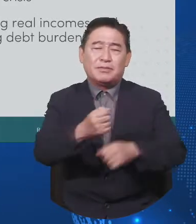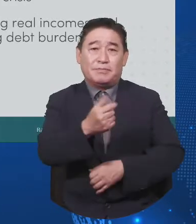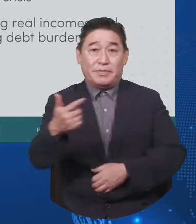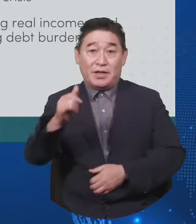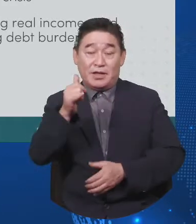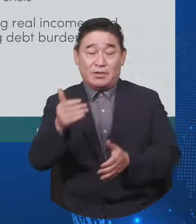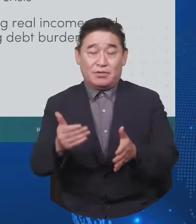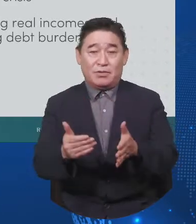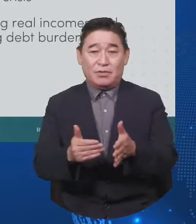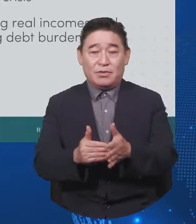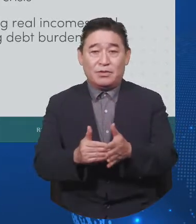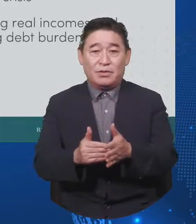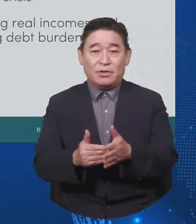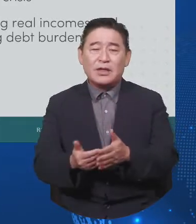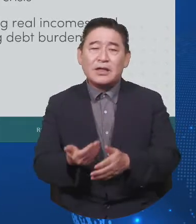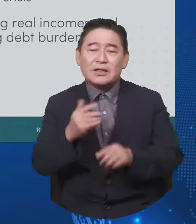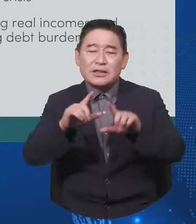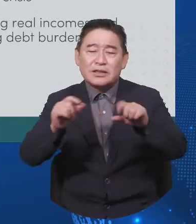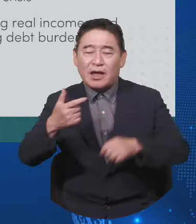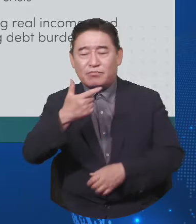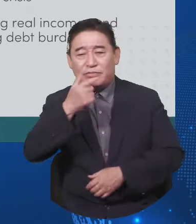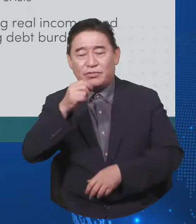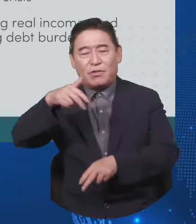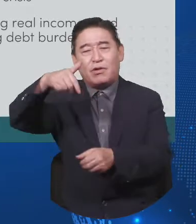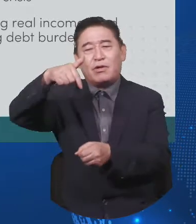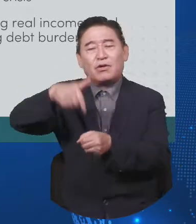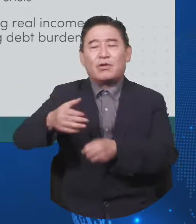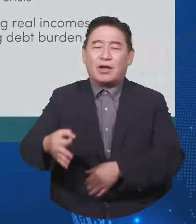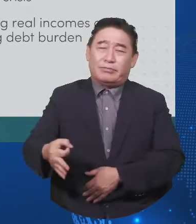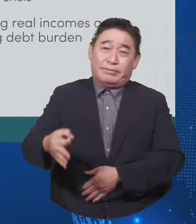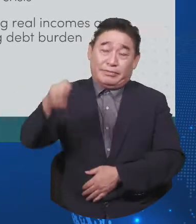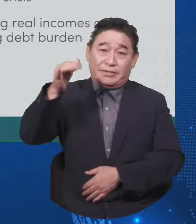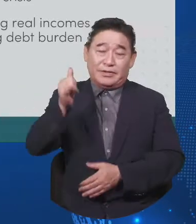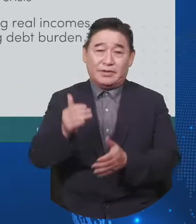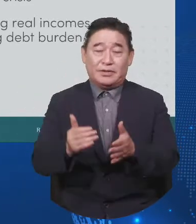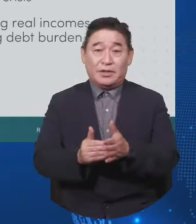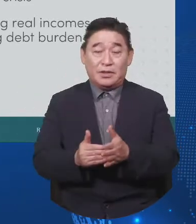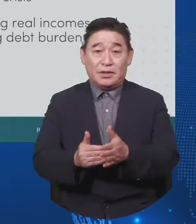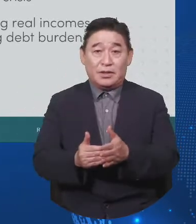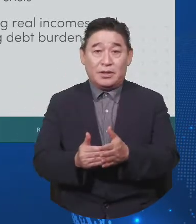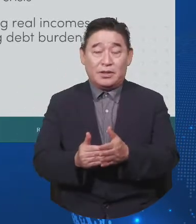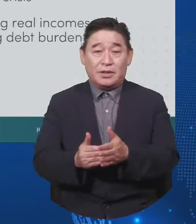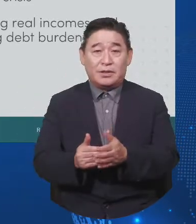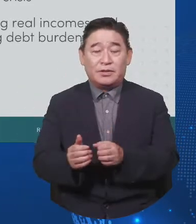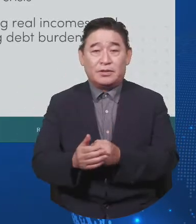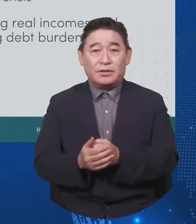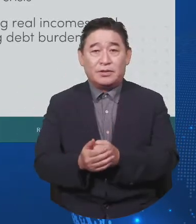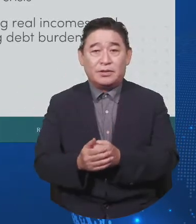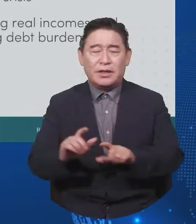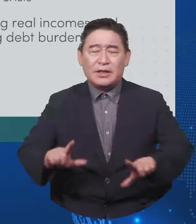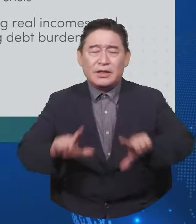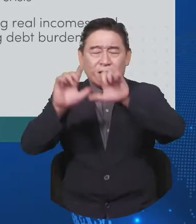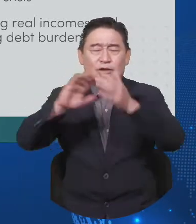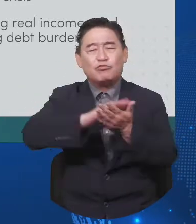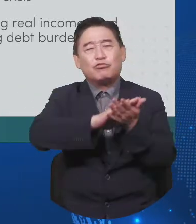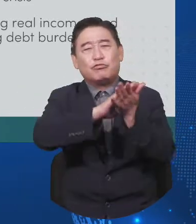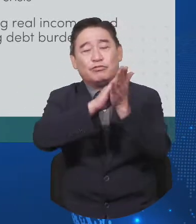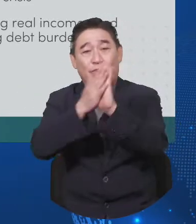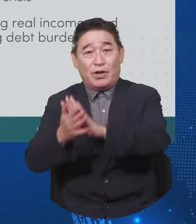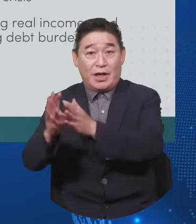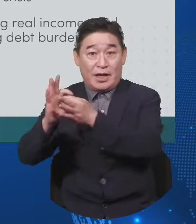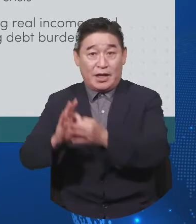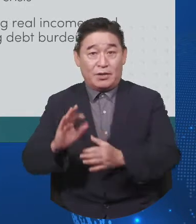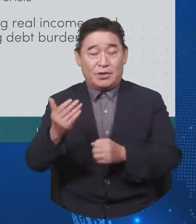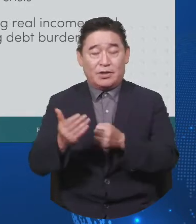and fuel. At the same time, the ongoing climate crisis is increasing the frequency and severity of